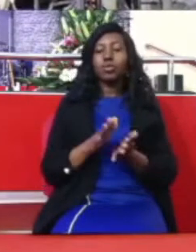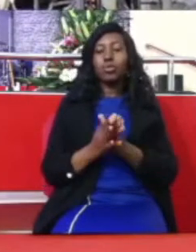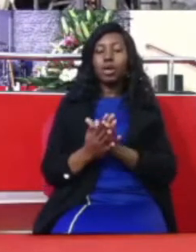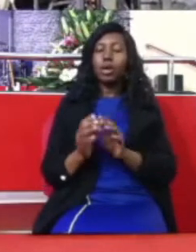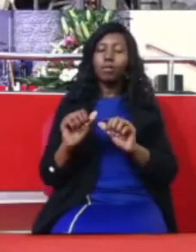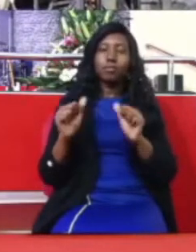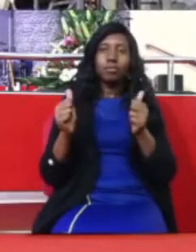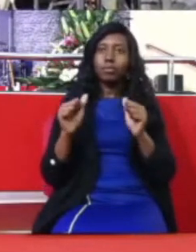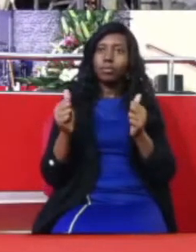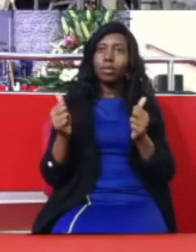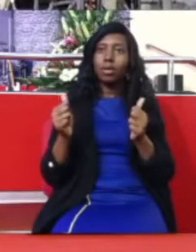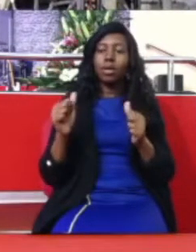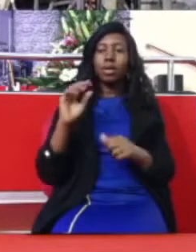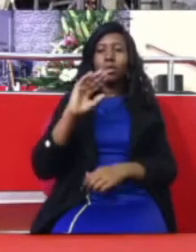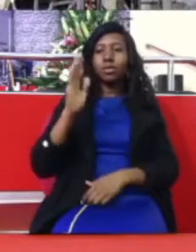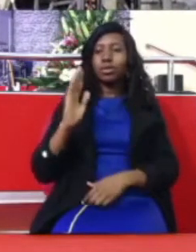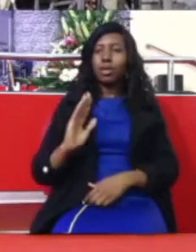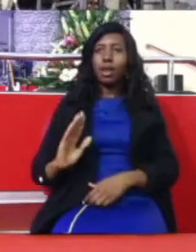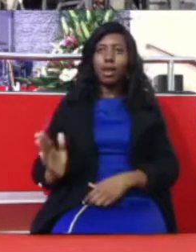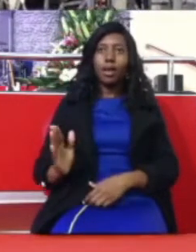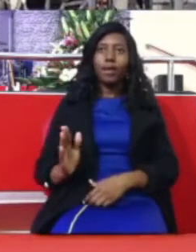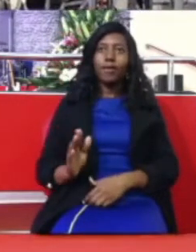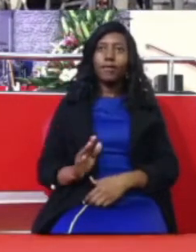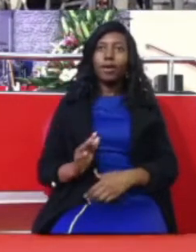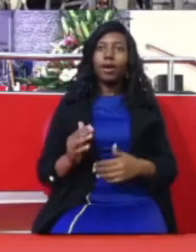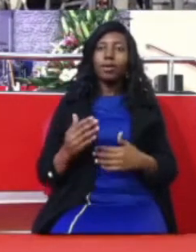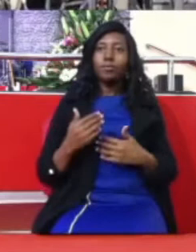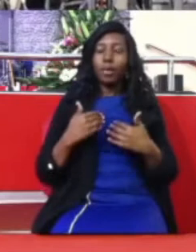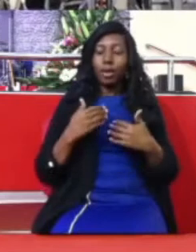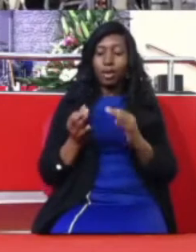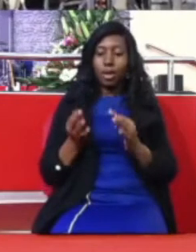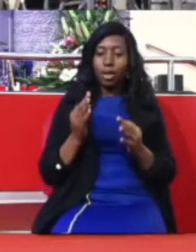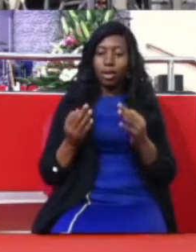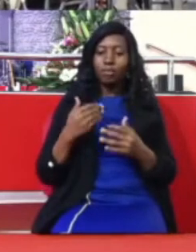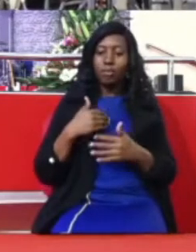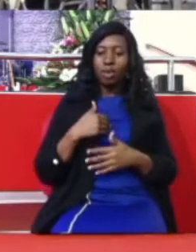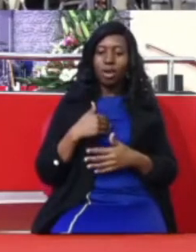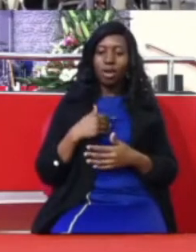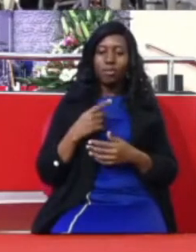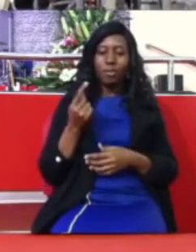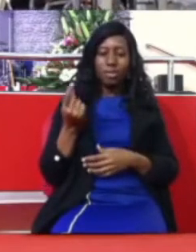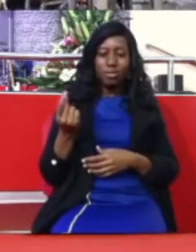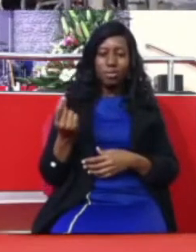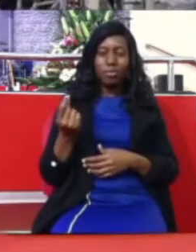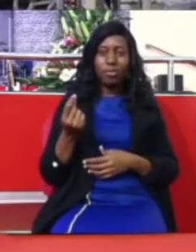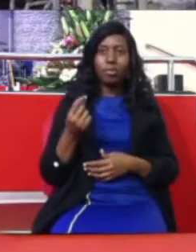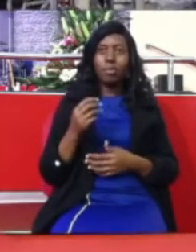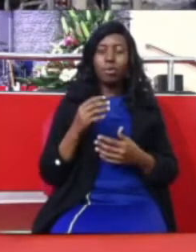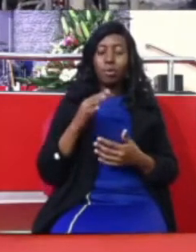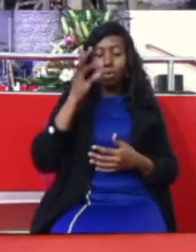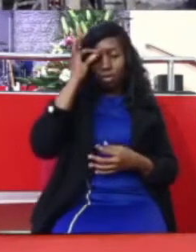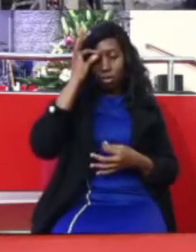God. You can never attain that at the shores of any spiritual life. Bwana